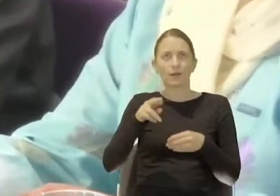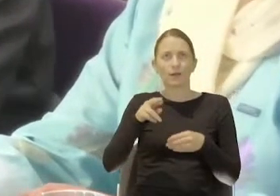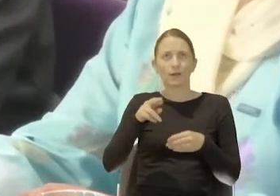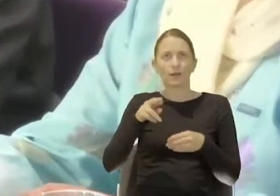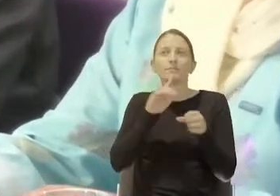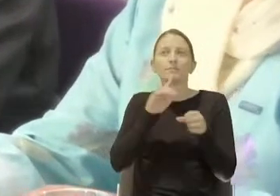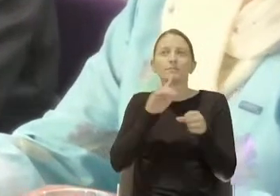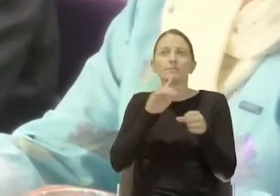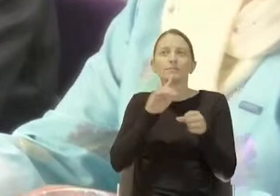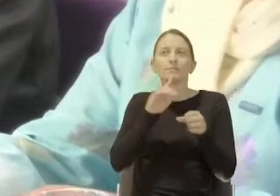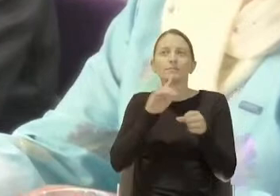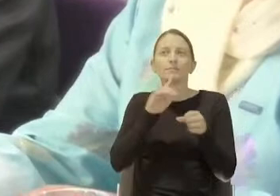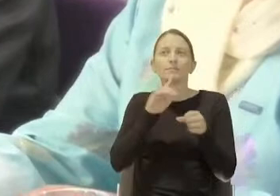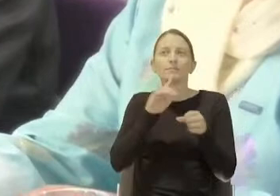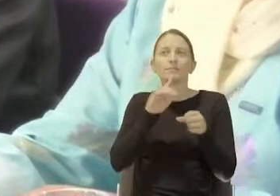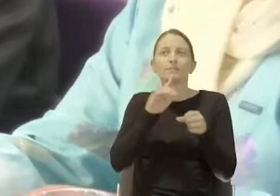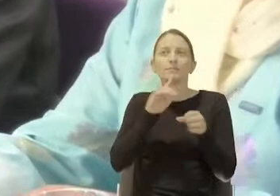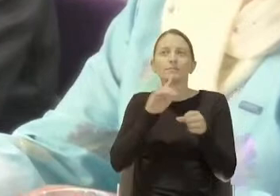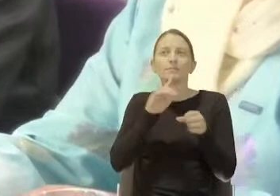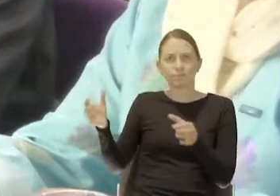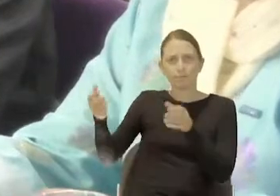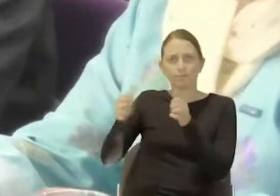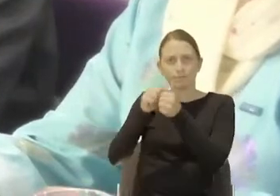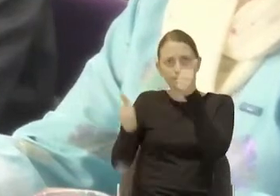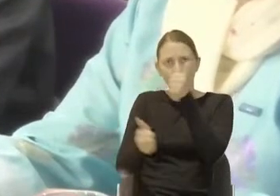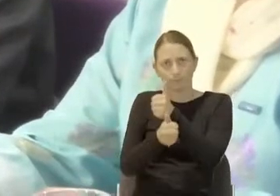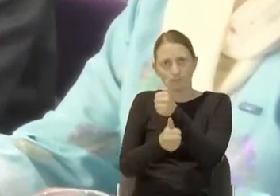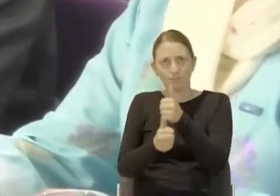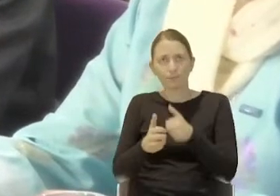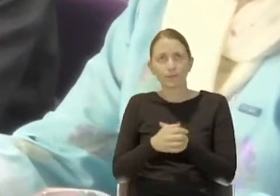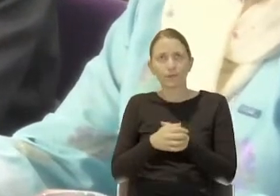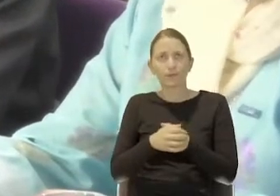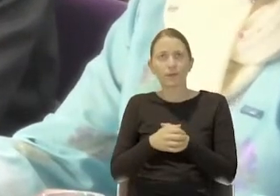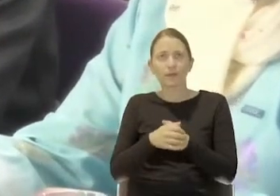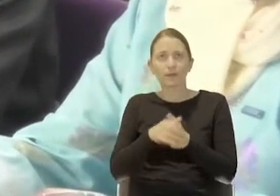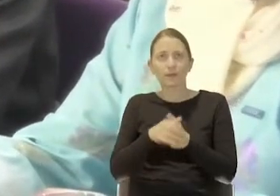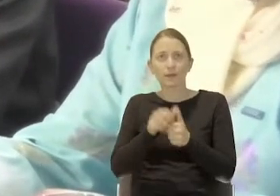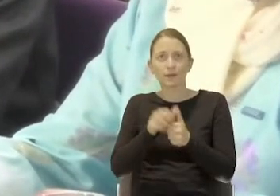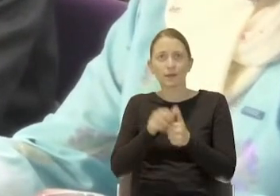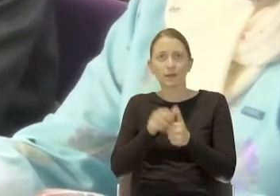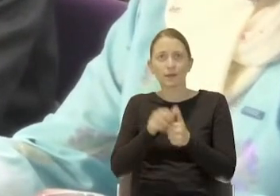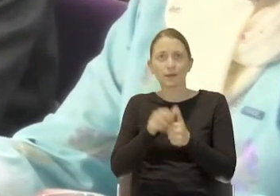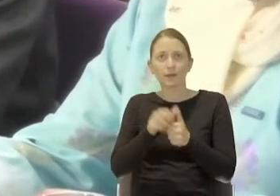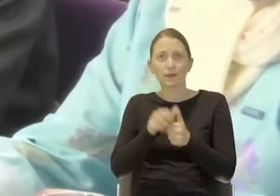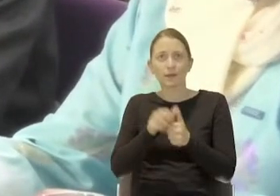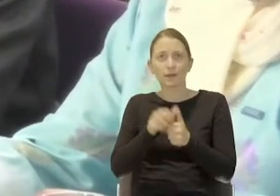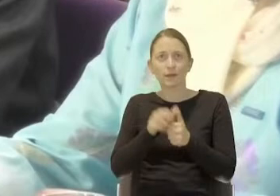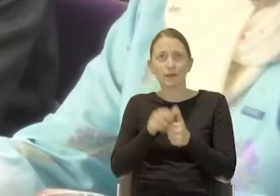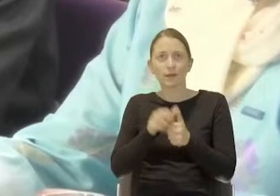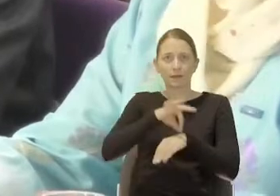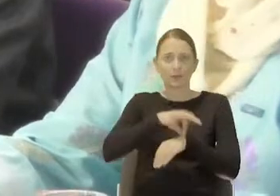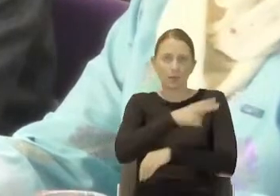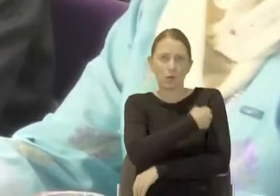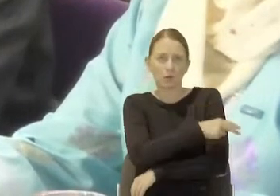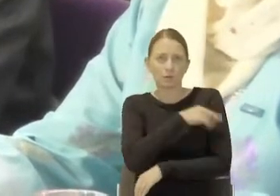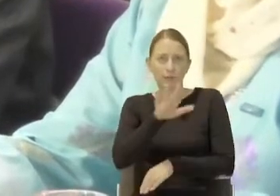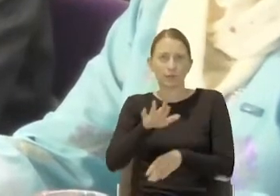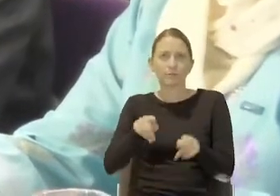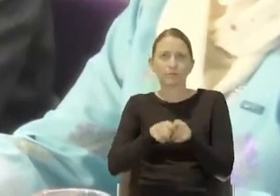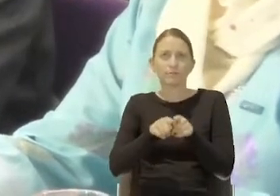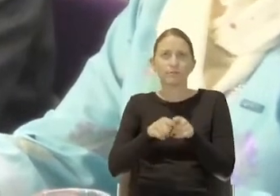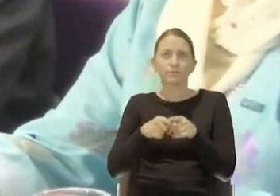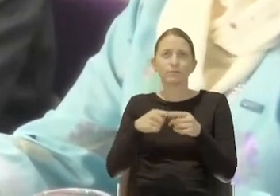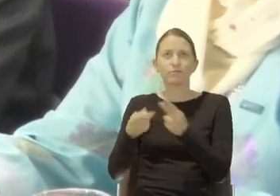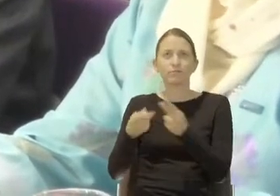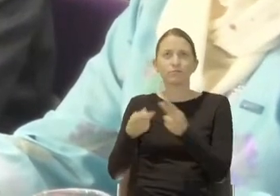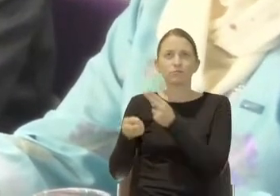and Deputy Ministers responsible for sustainable urban development, ladies and gentlemen, it